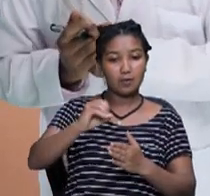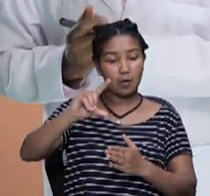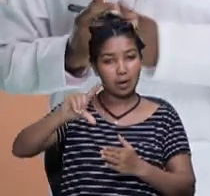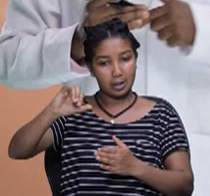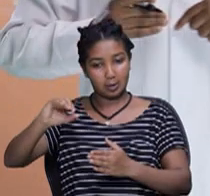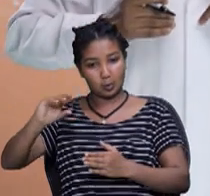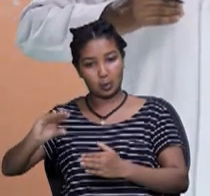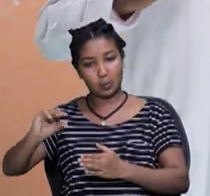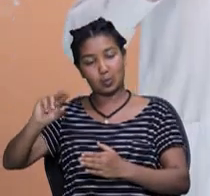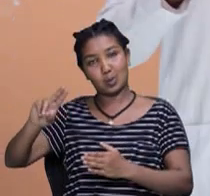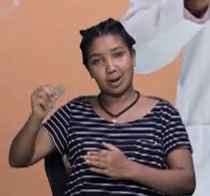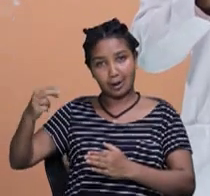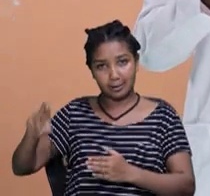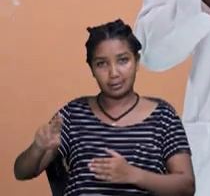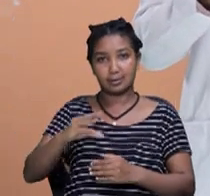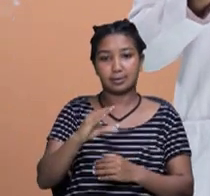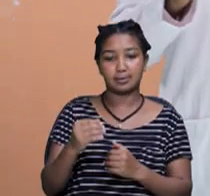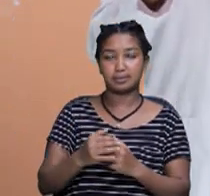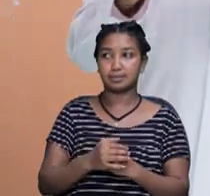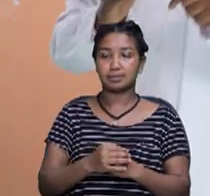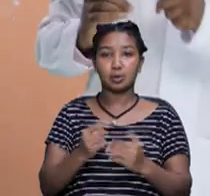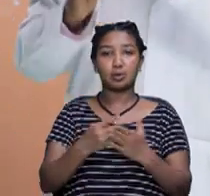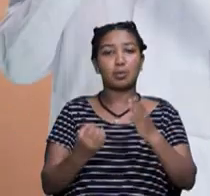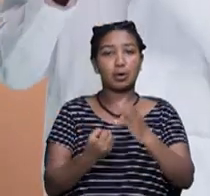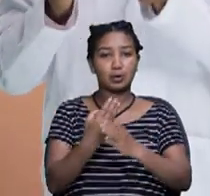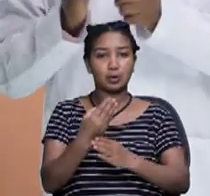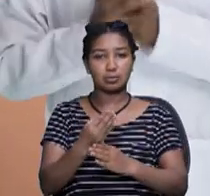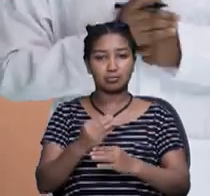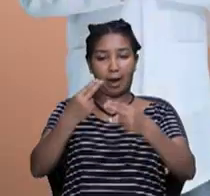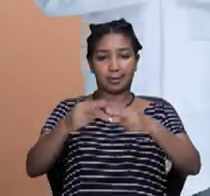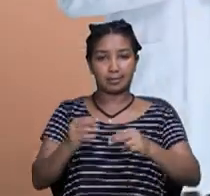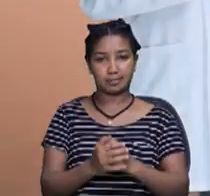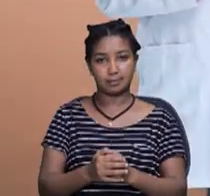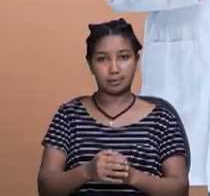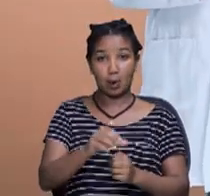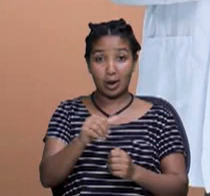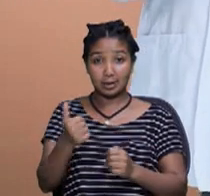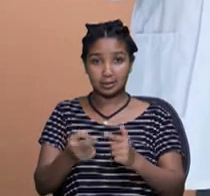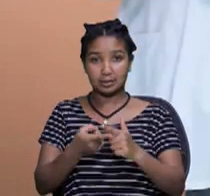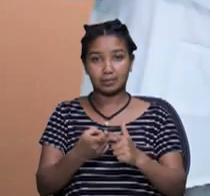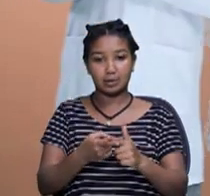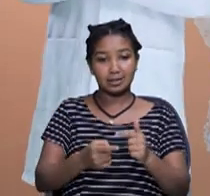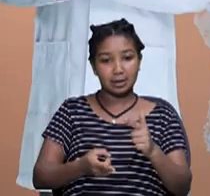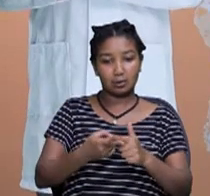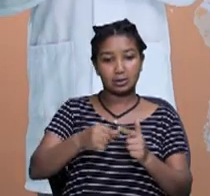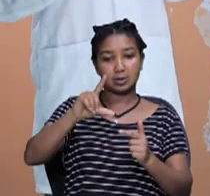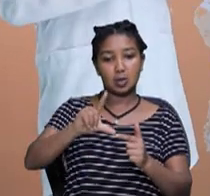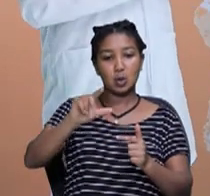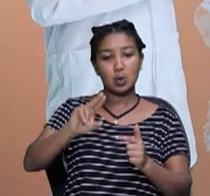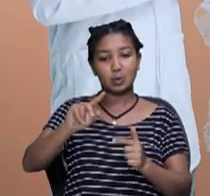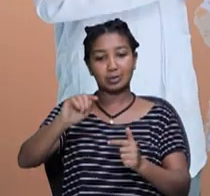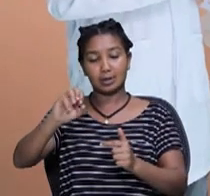hormone. It stimulates the follicle to produce egg, whereas the luteinizing hormone,